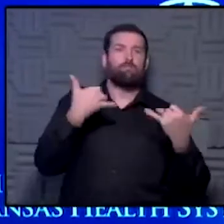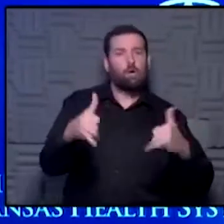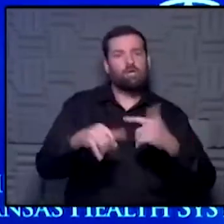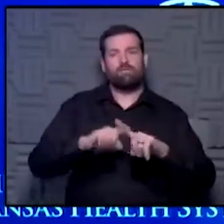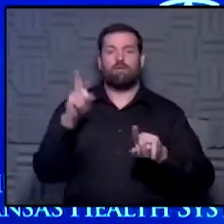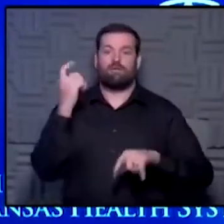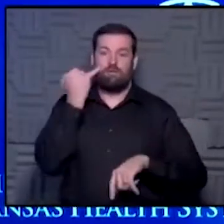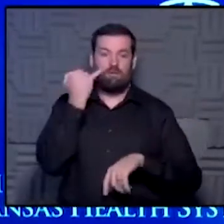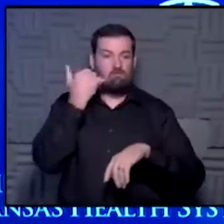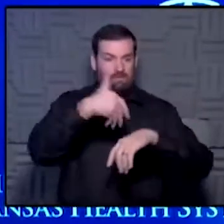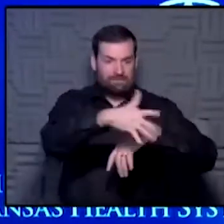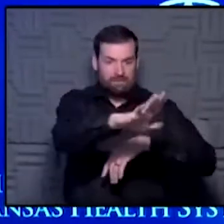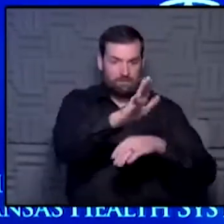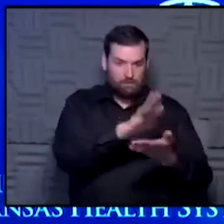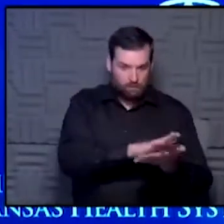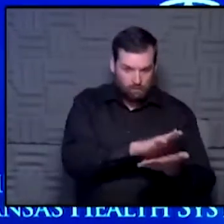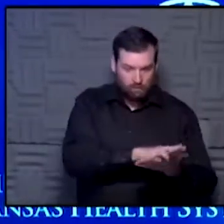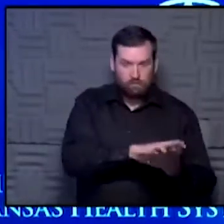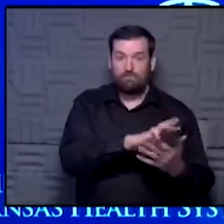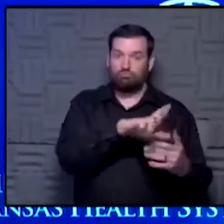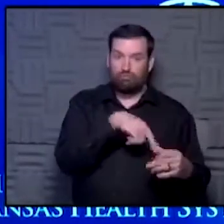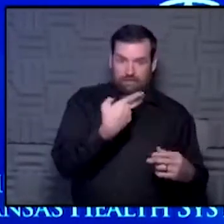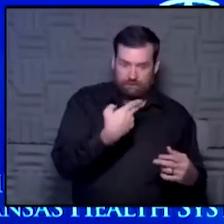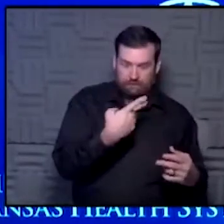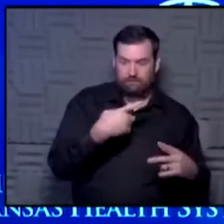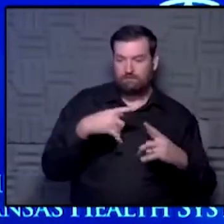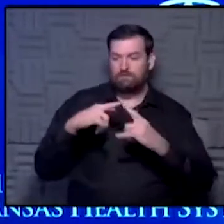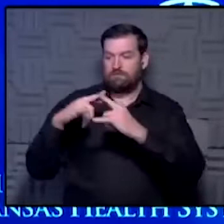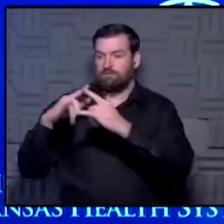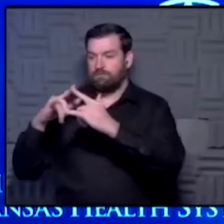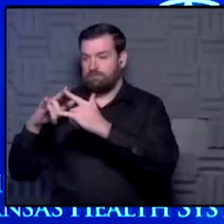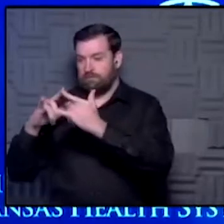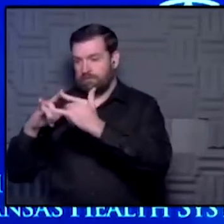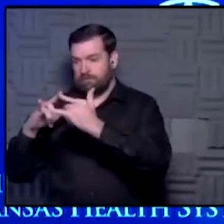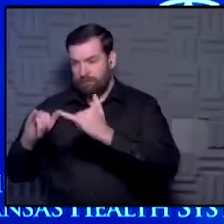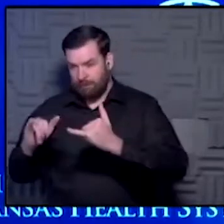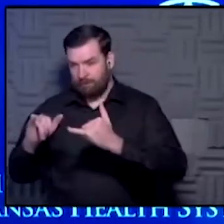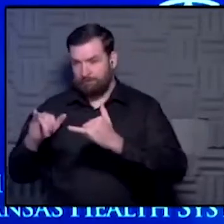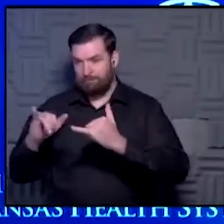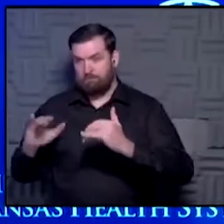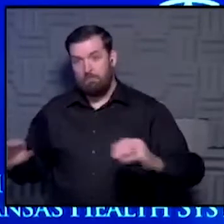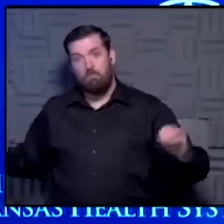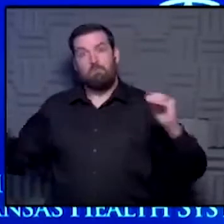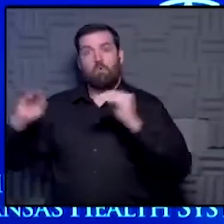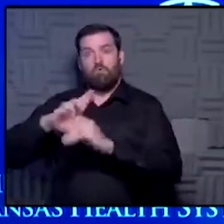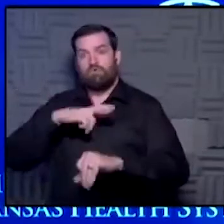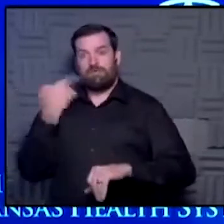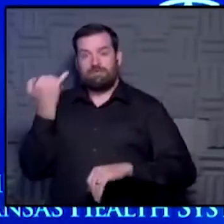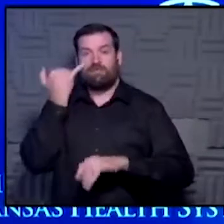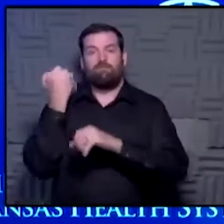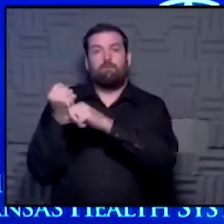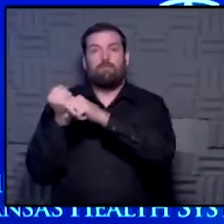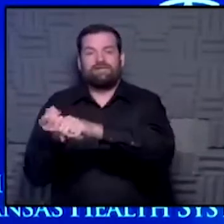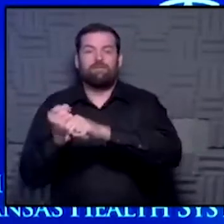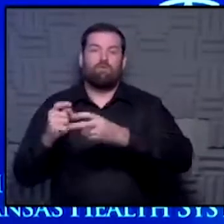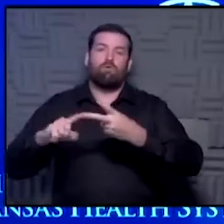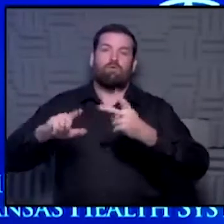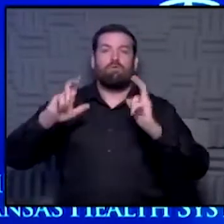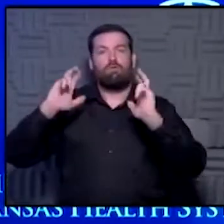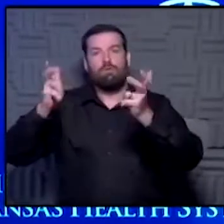my kid in school, am I a certain risk factor, and then raise it even more if I also put them back in baseball or basketball or some other thing like